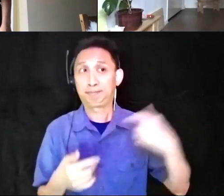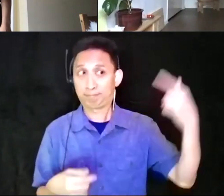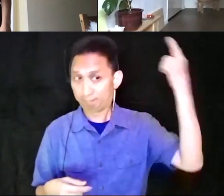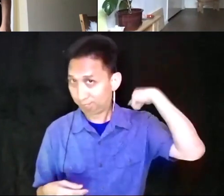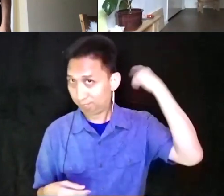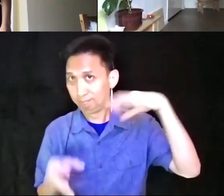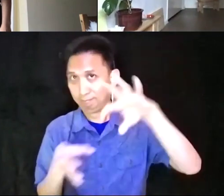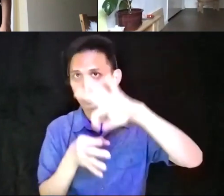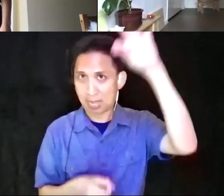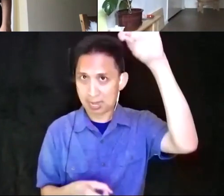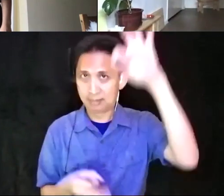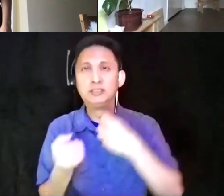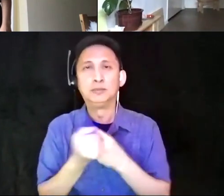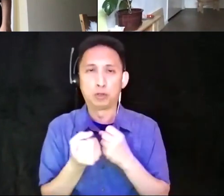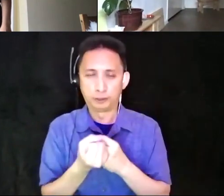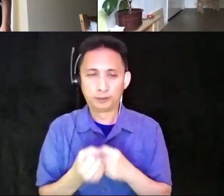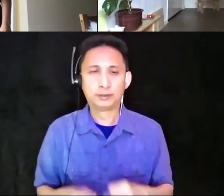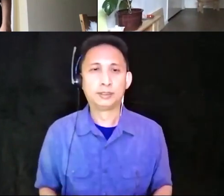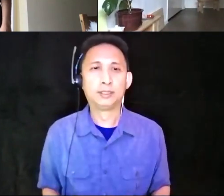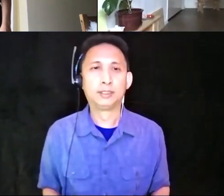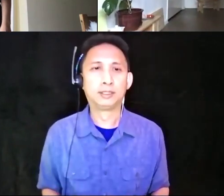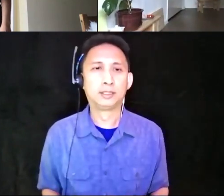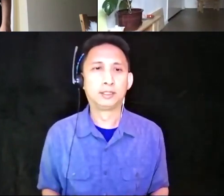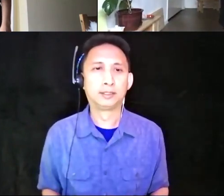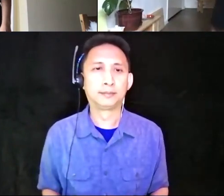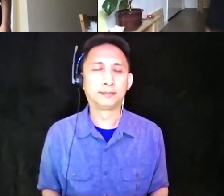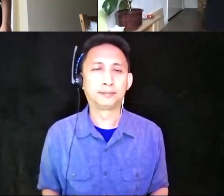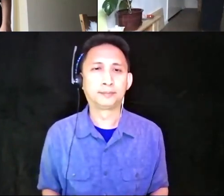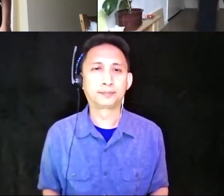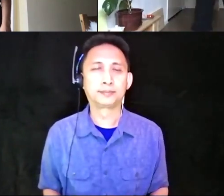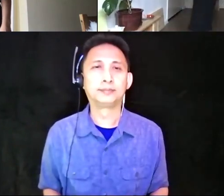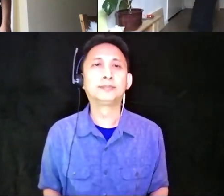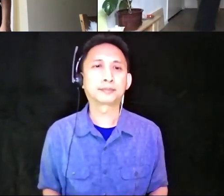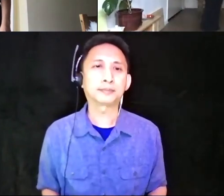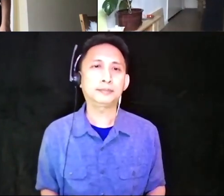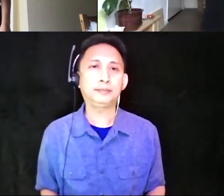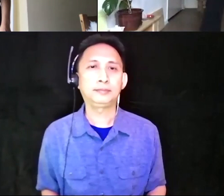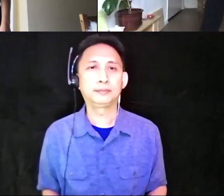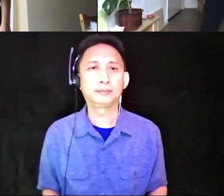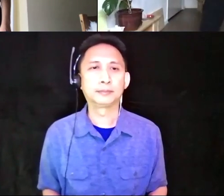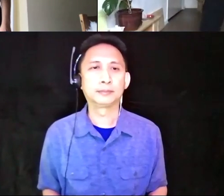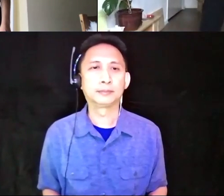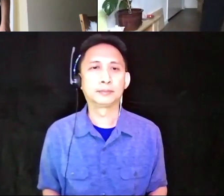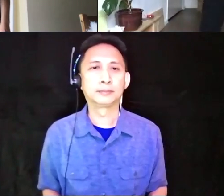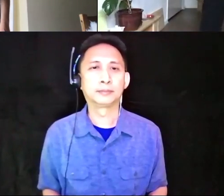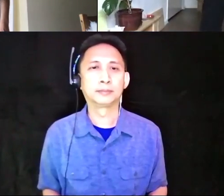The spine moves and the arms follow.